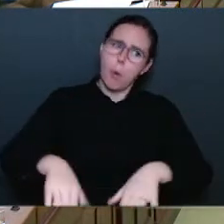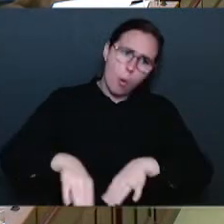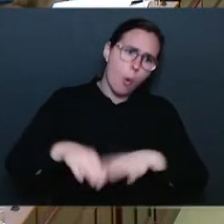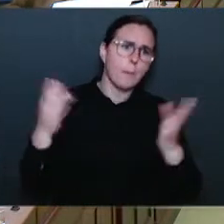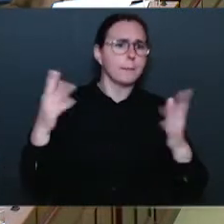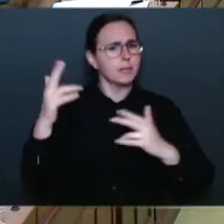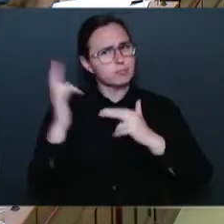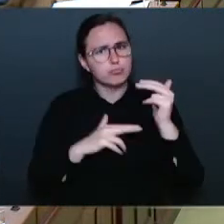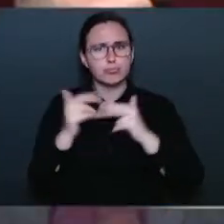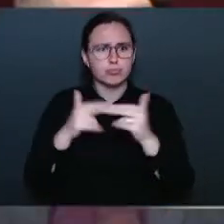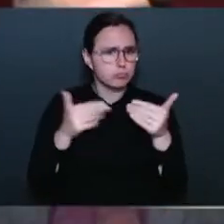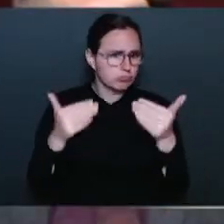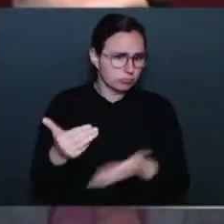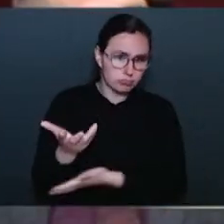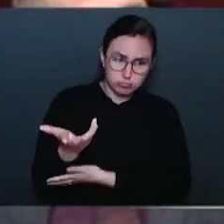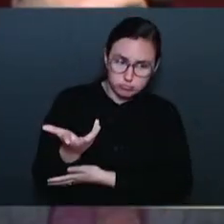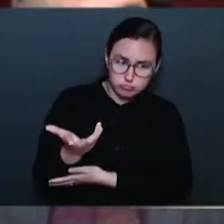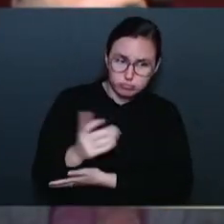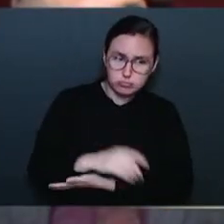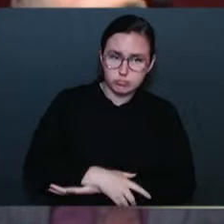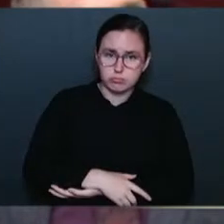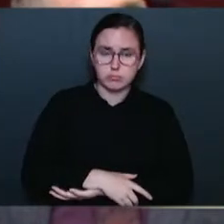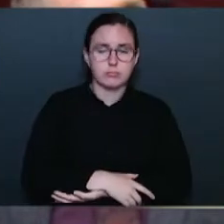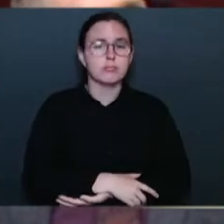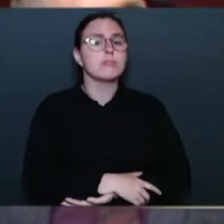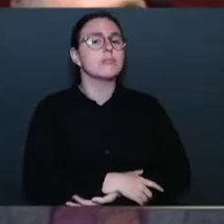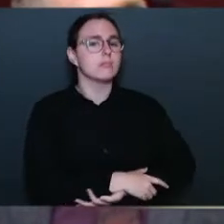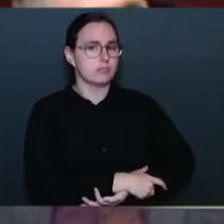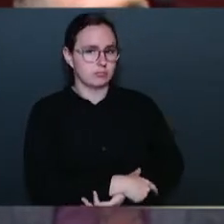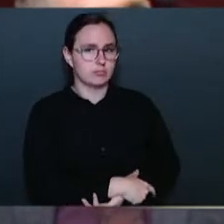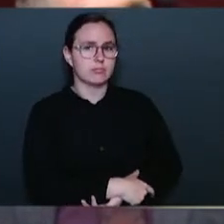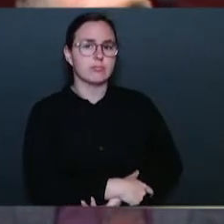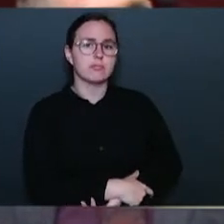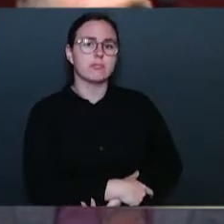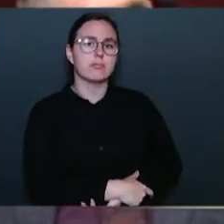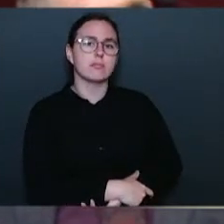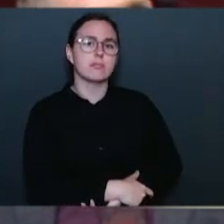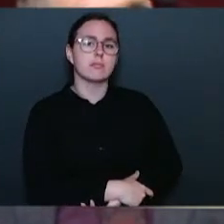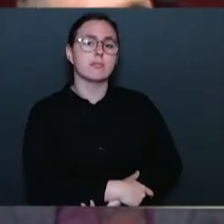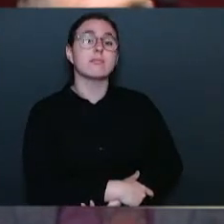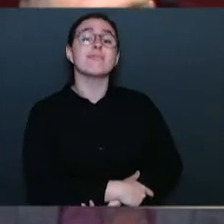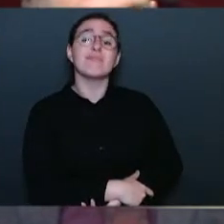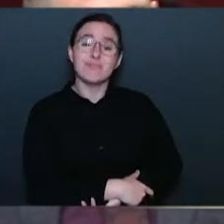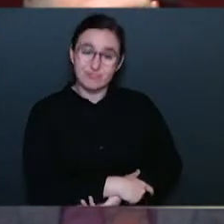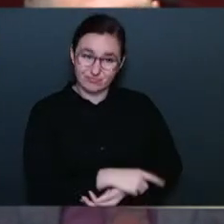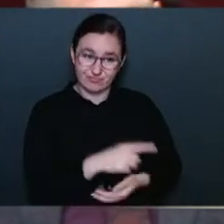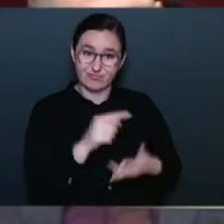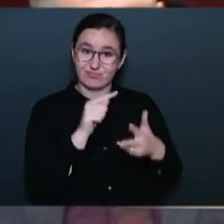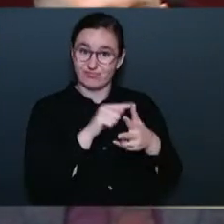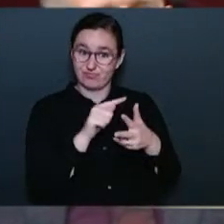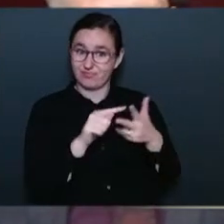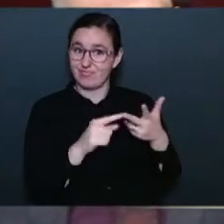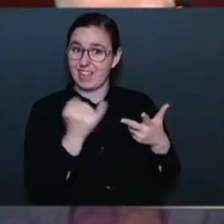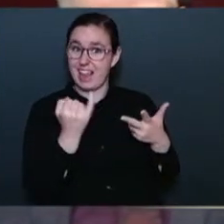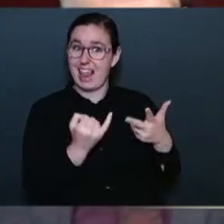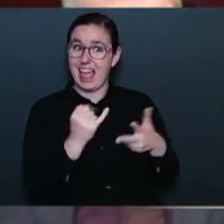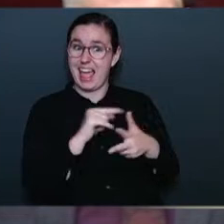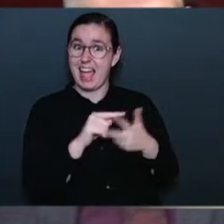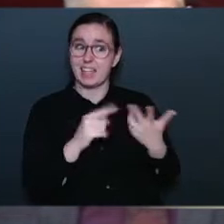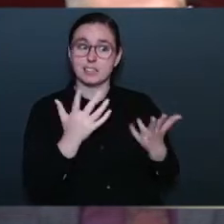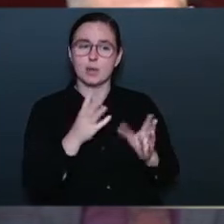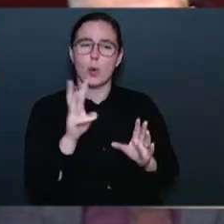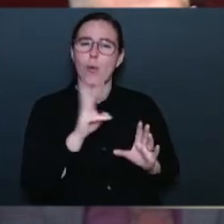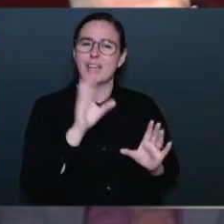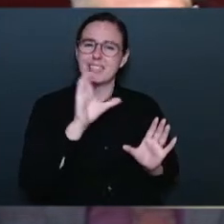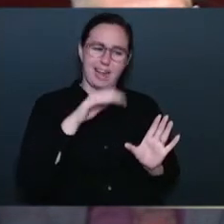Corridor thank you Mr Speaker and the construction of the final three phases of the West Calgary Ring Road will be completed in 2024 that's totaling